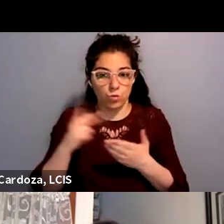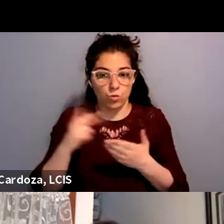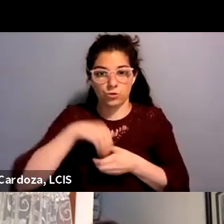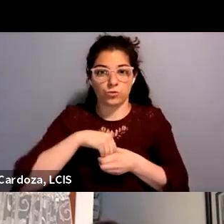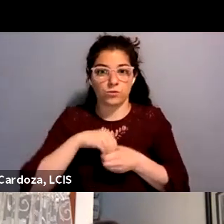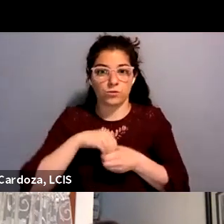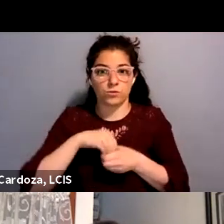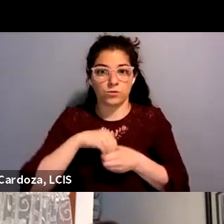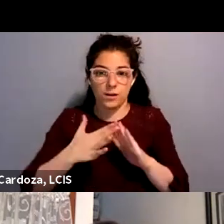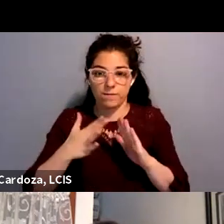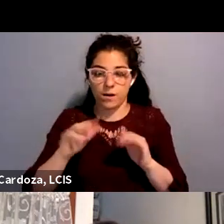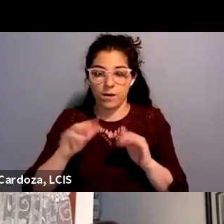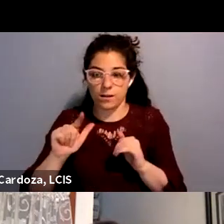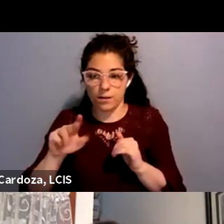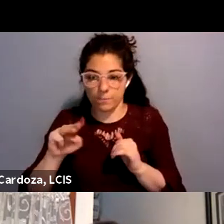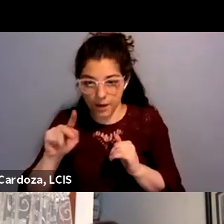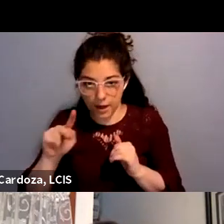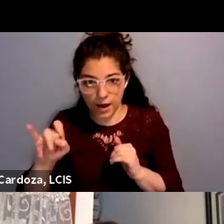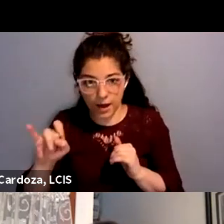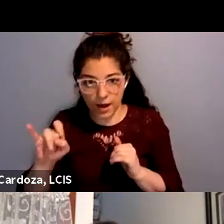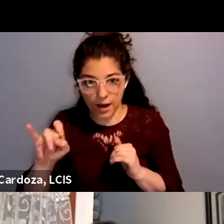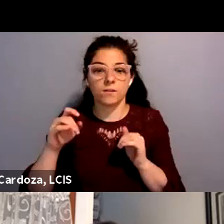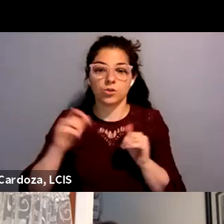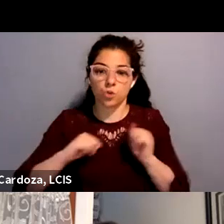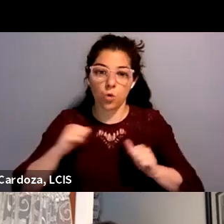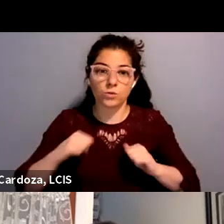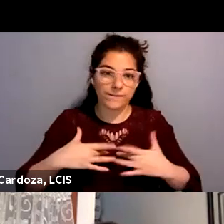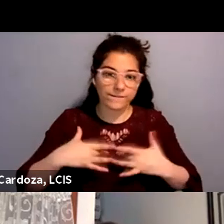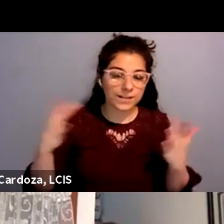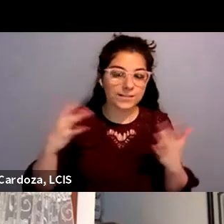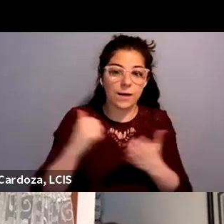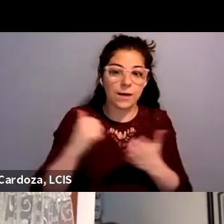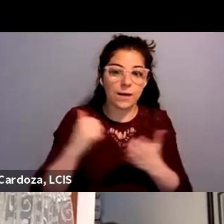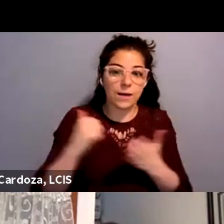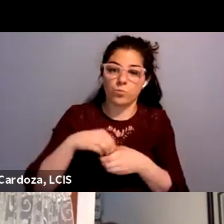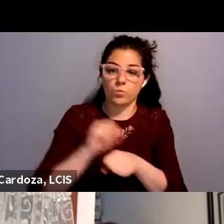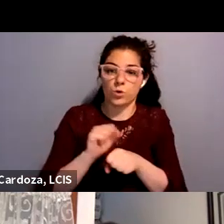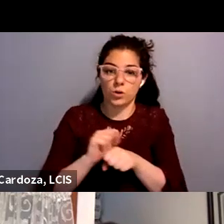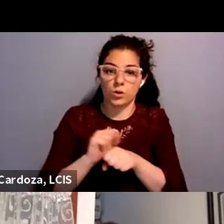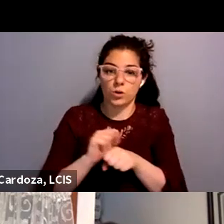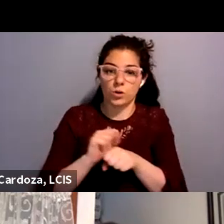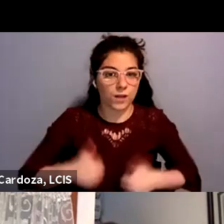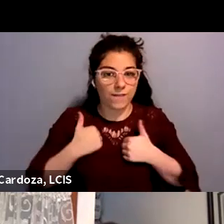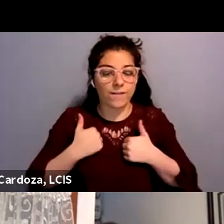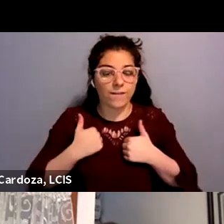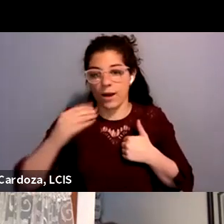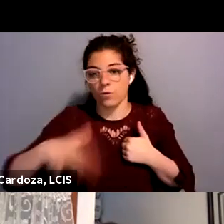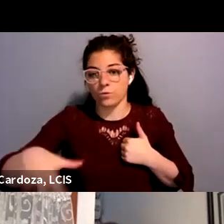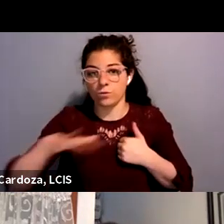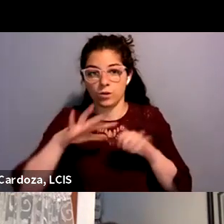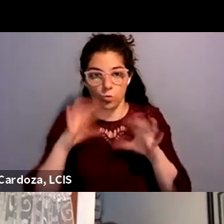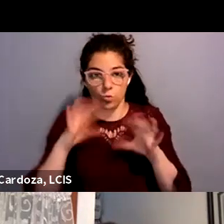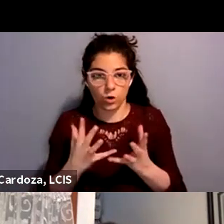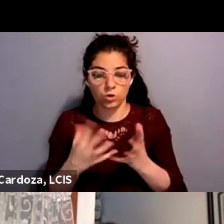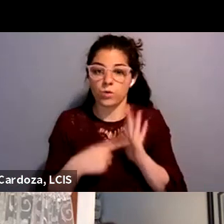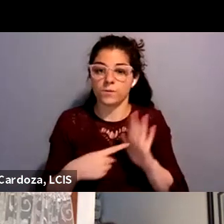advanced tools and resources, shows and events, helps Eyebeam's artists bring their work to life and out into the world. And representing